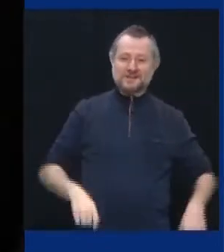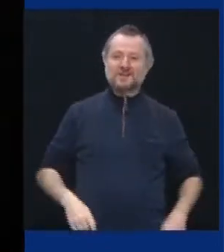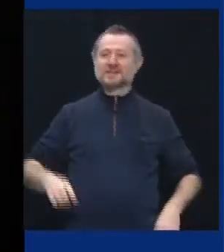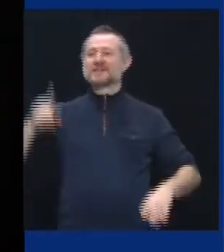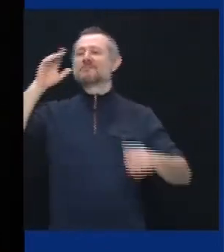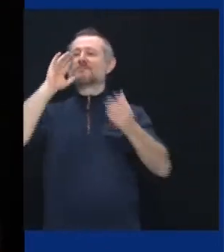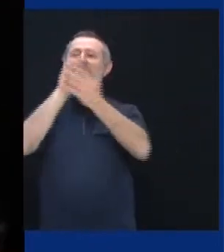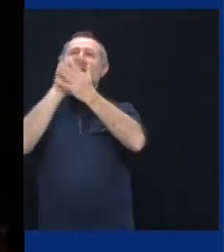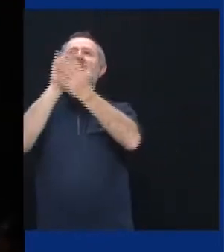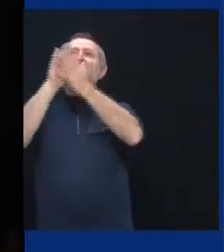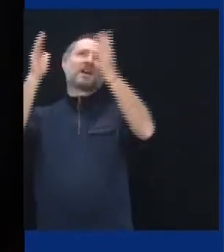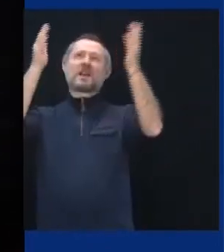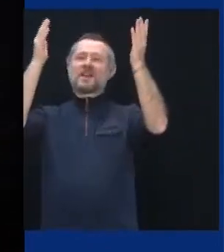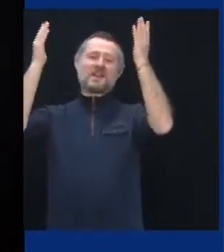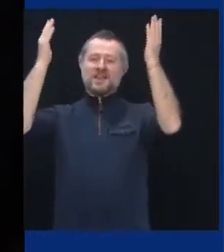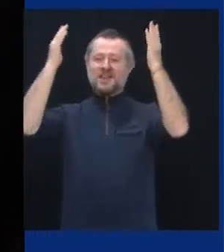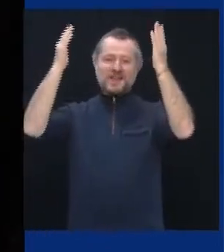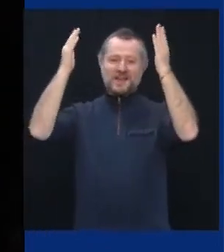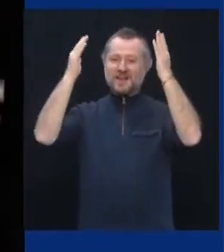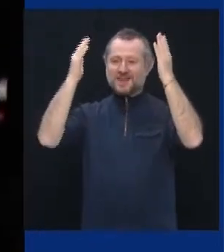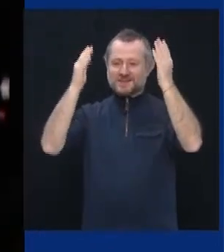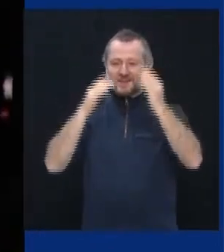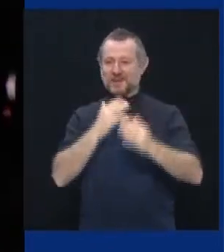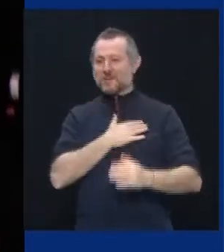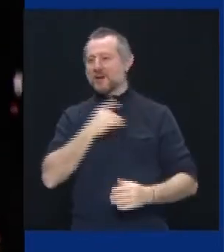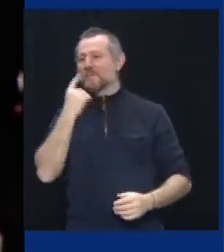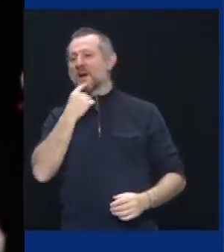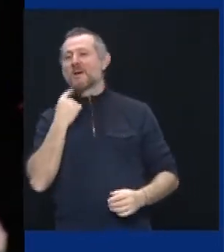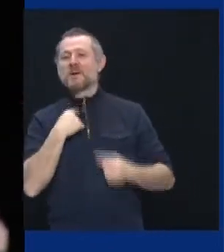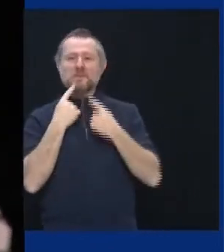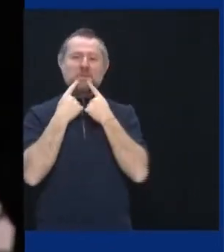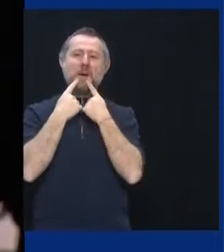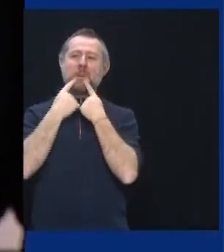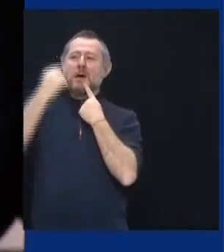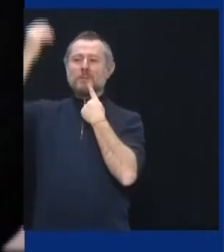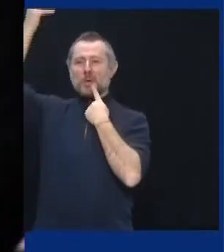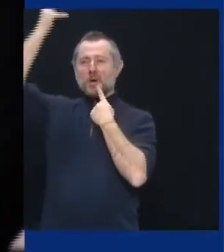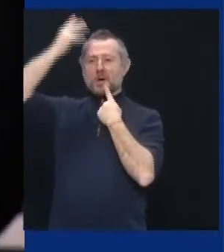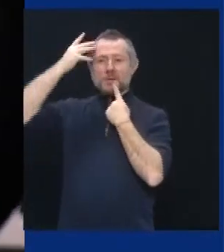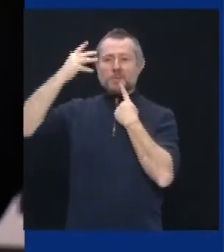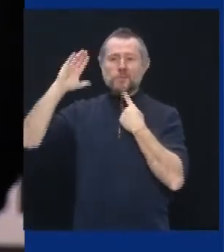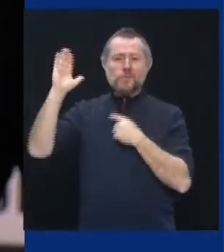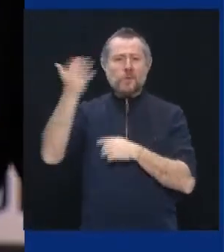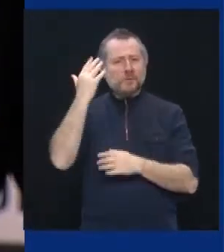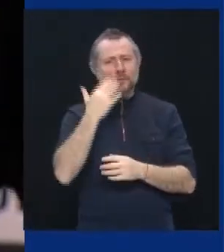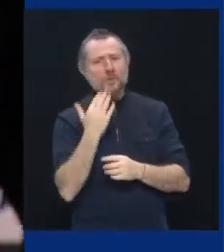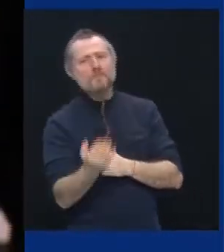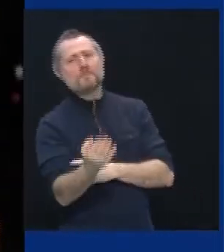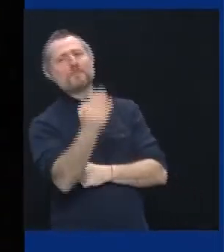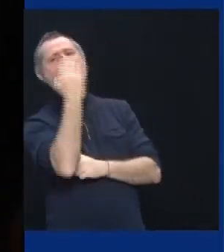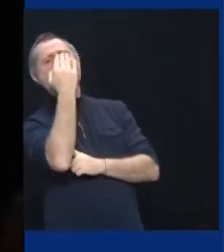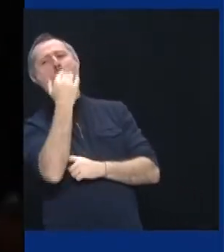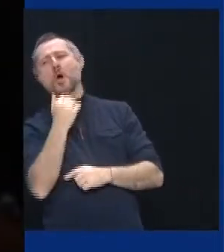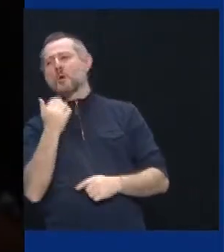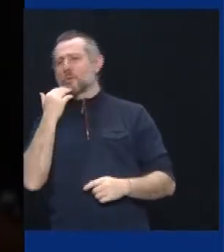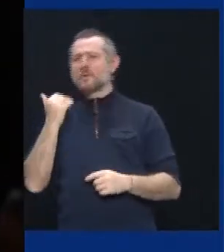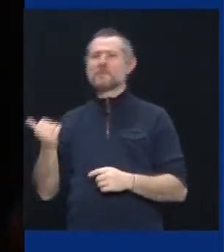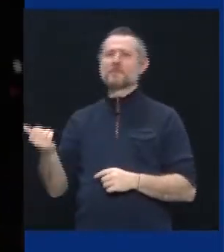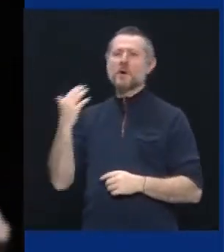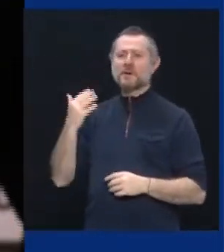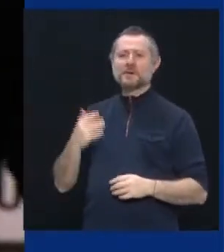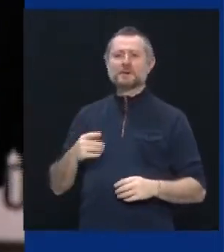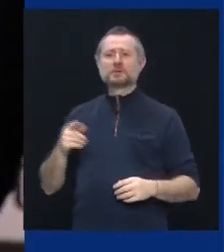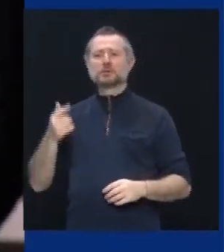praises shall continue to be in my mouth. Good morning to Reverend Johnny Green,